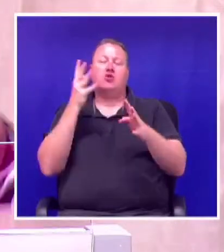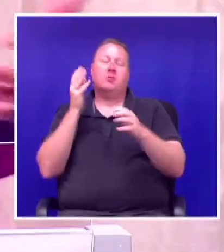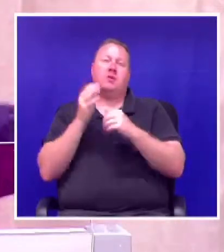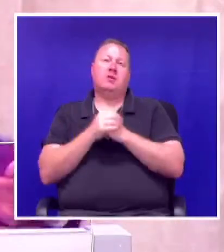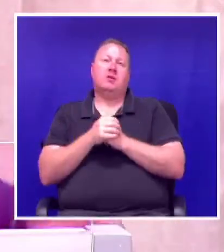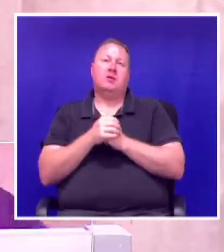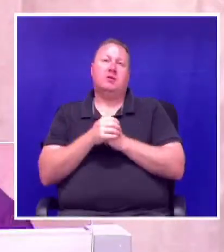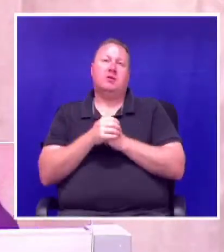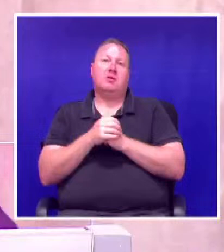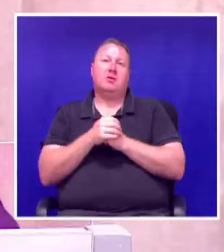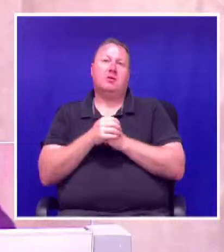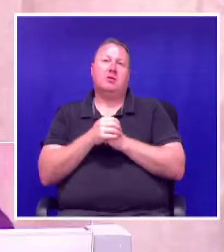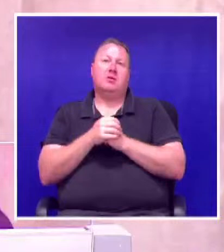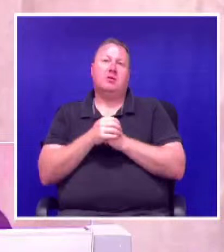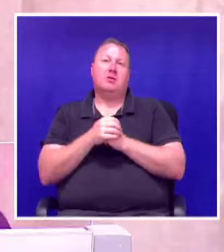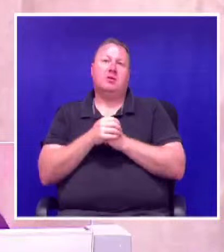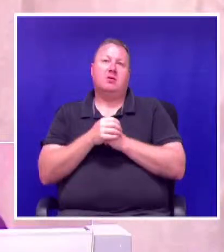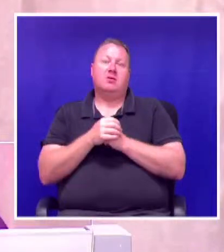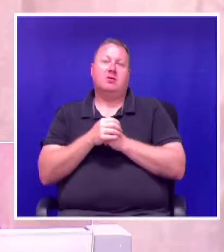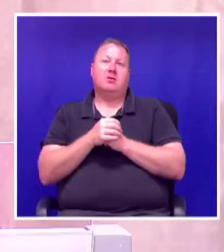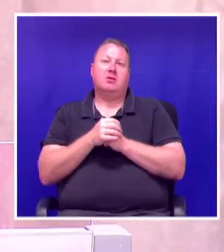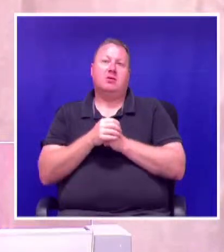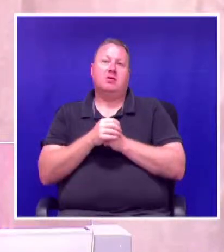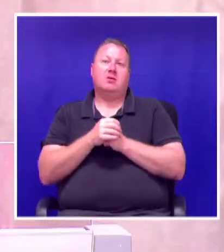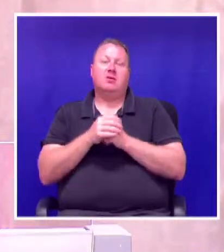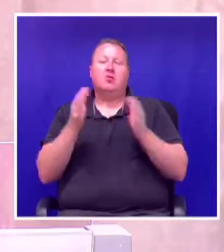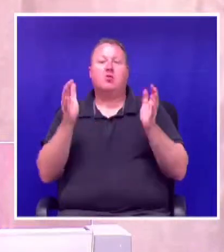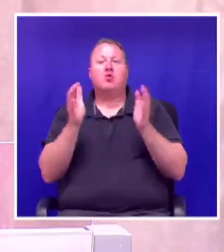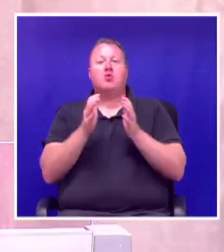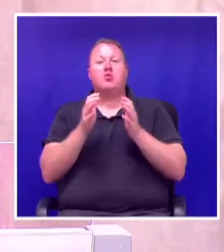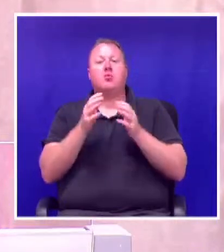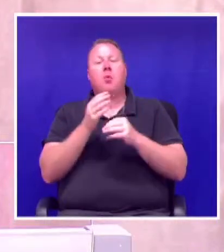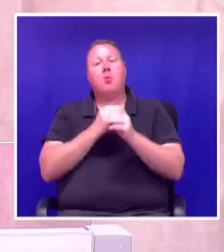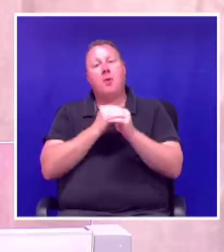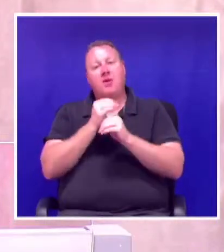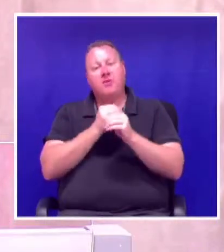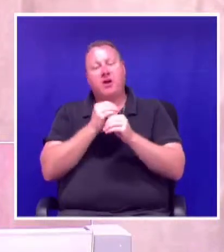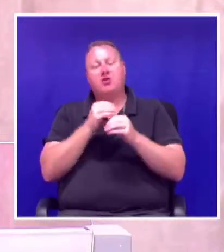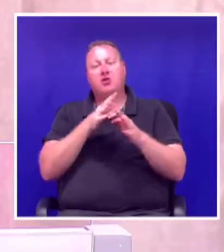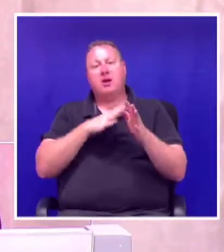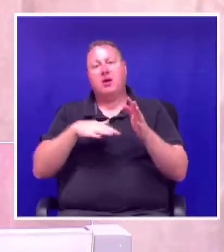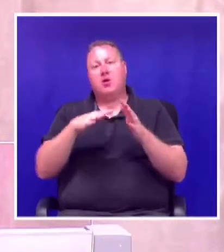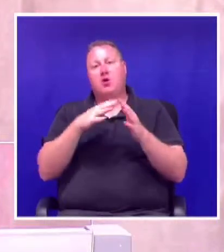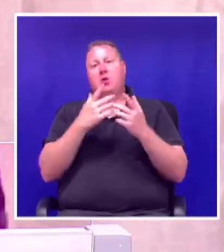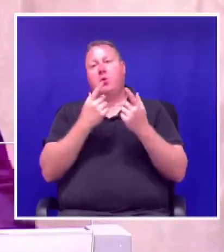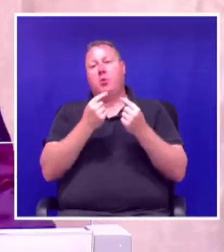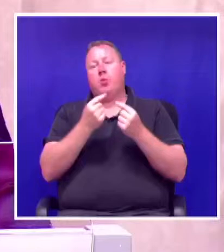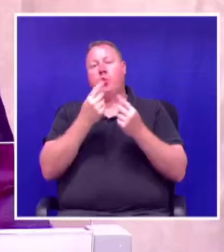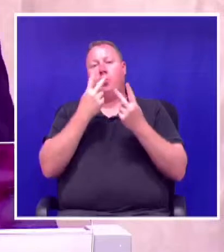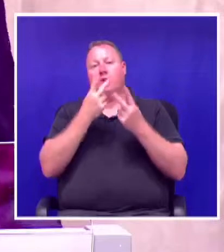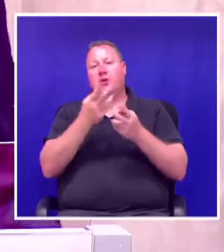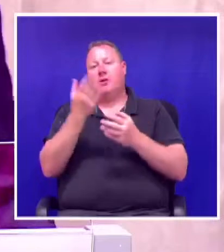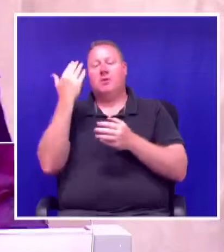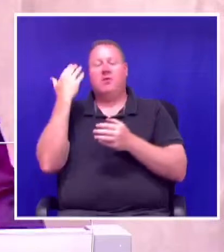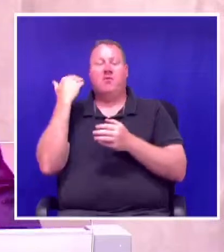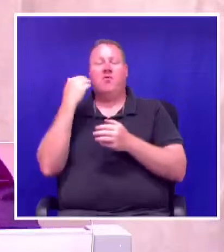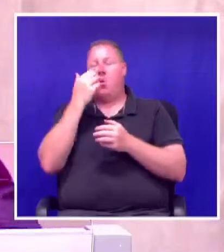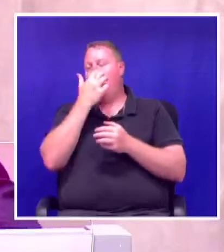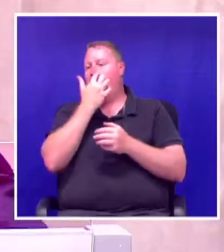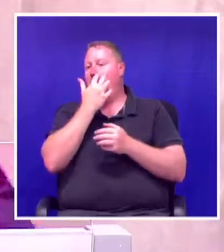small manufacturing sectors that we saw in the past, which we are beginning